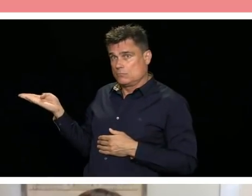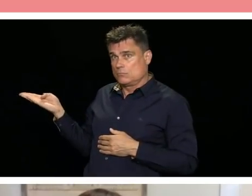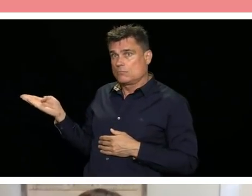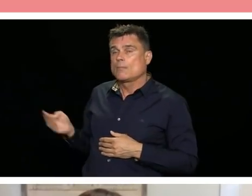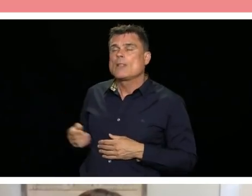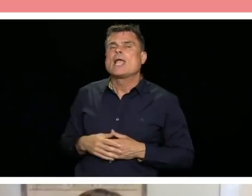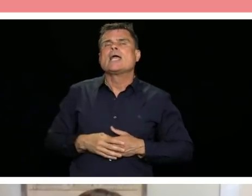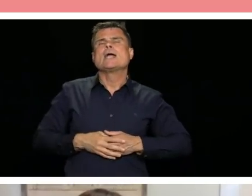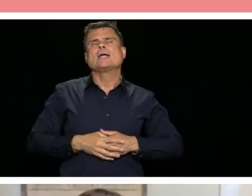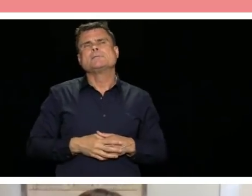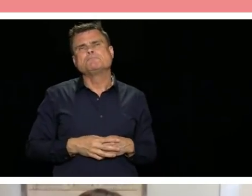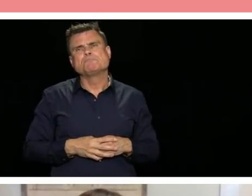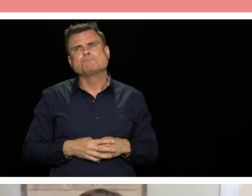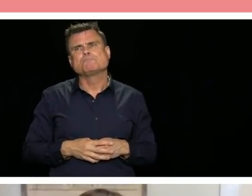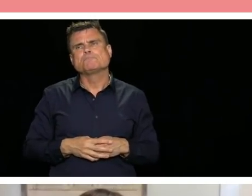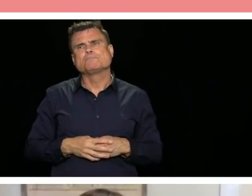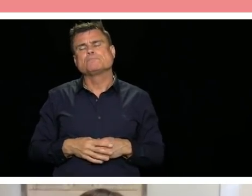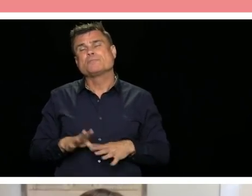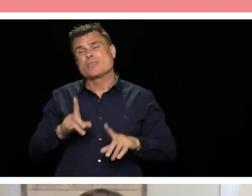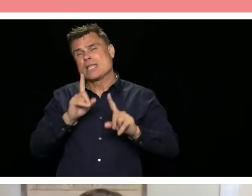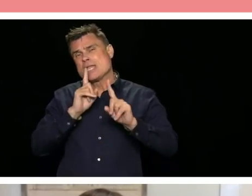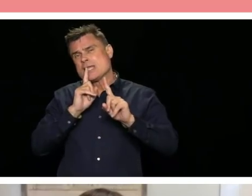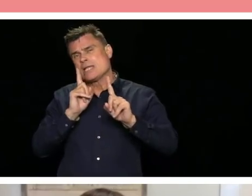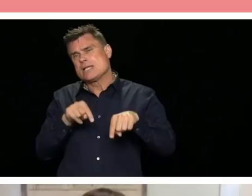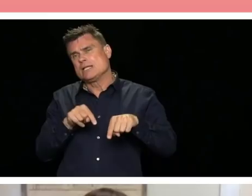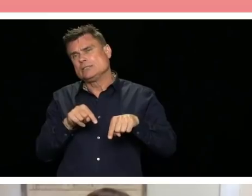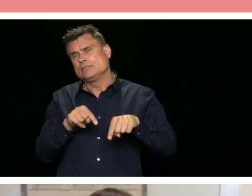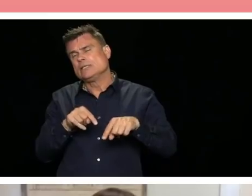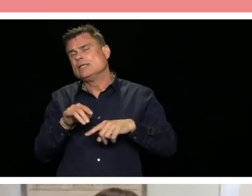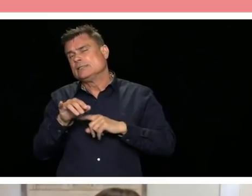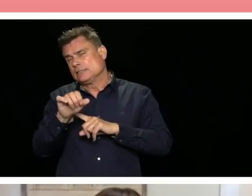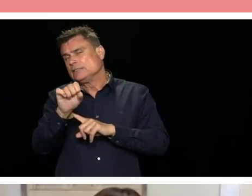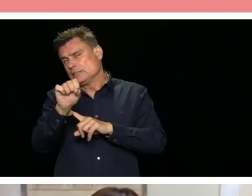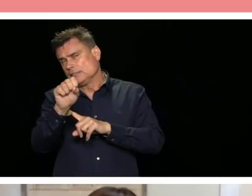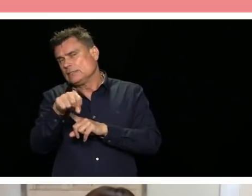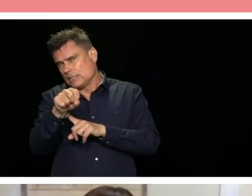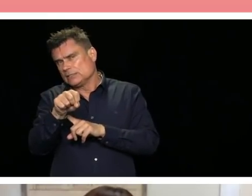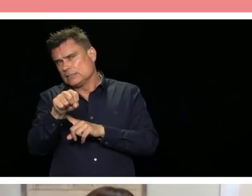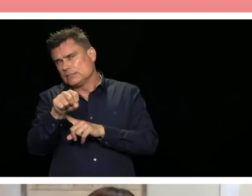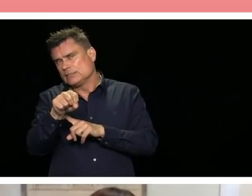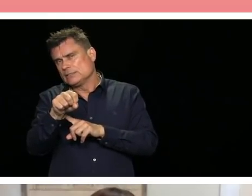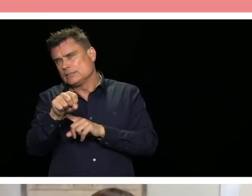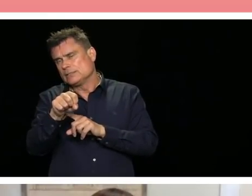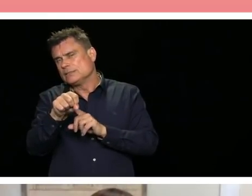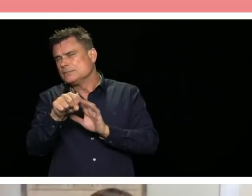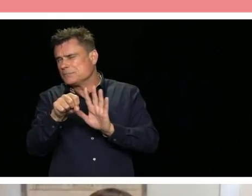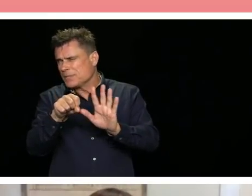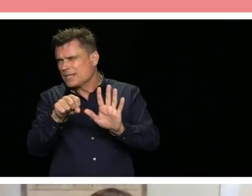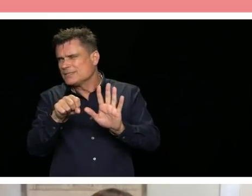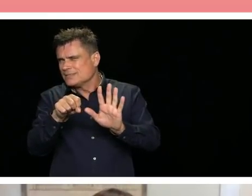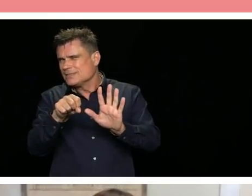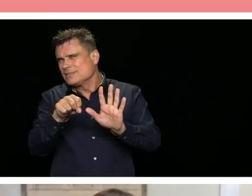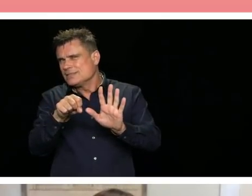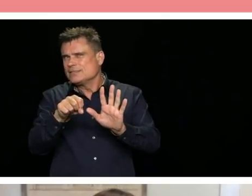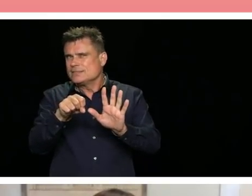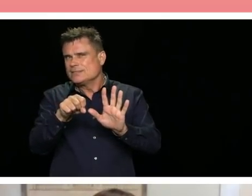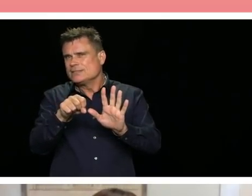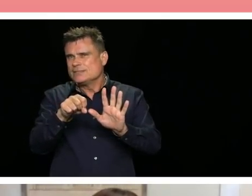yes. We are, in a sense, breaking down the bubble a little bit so that people can get back to work.